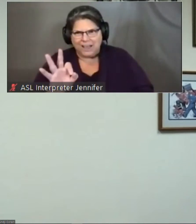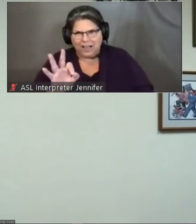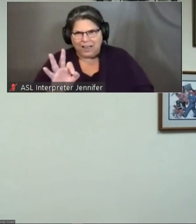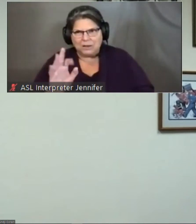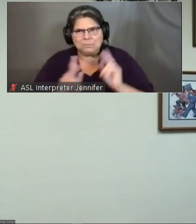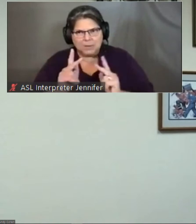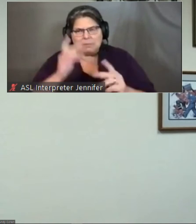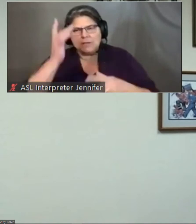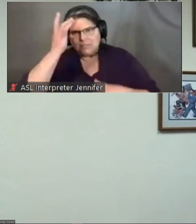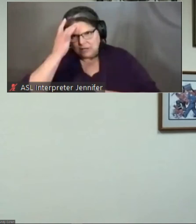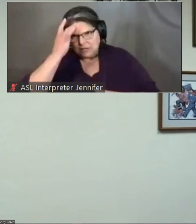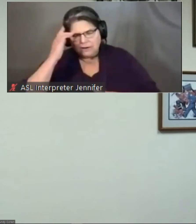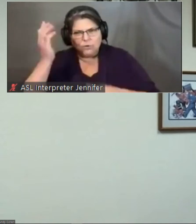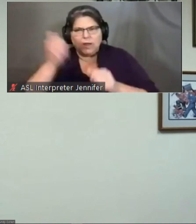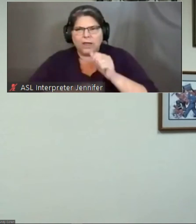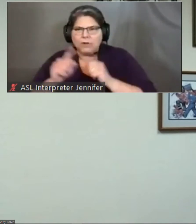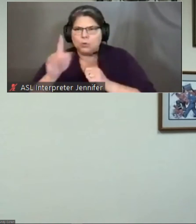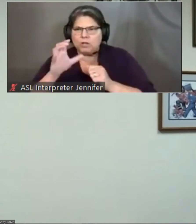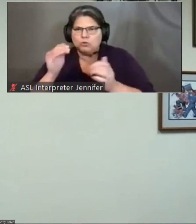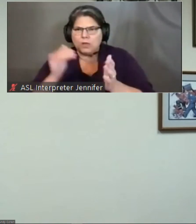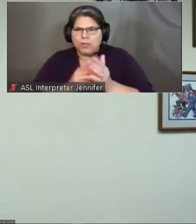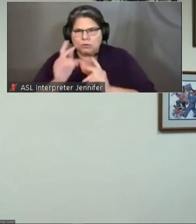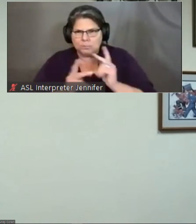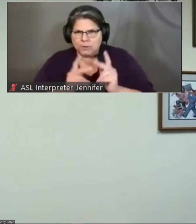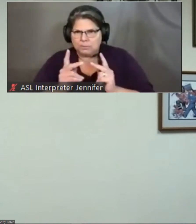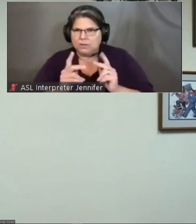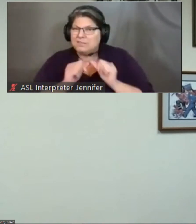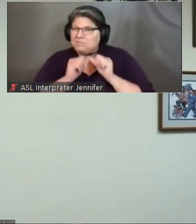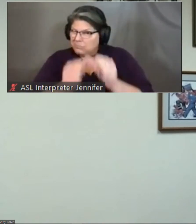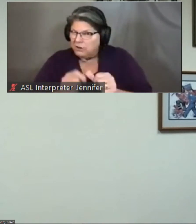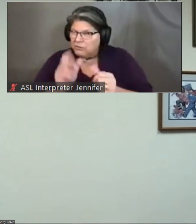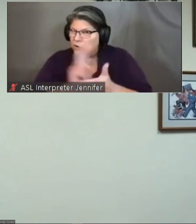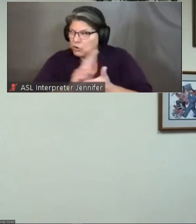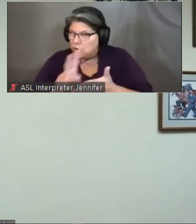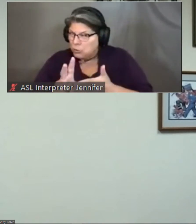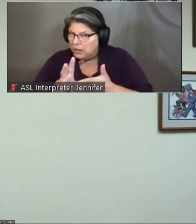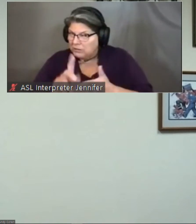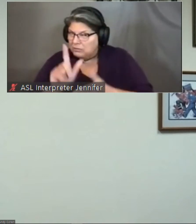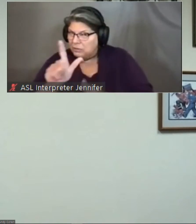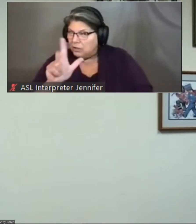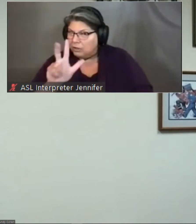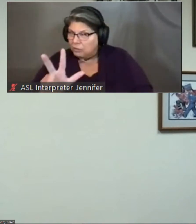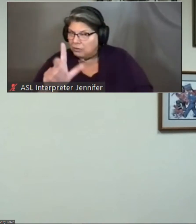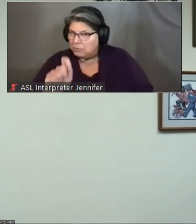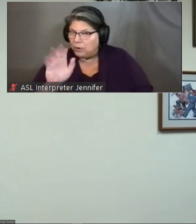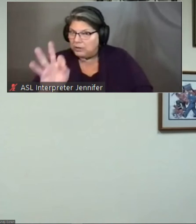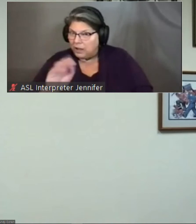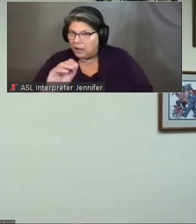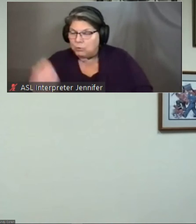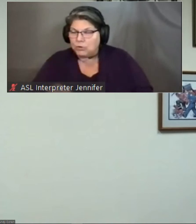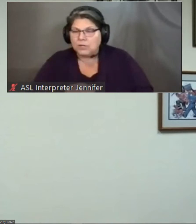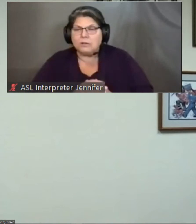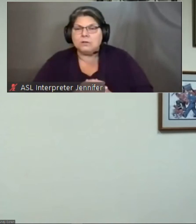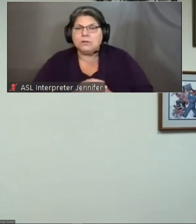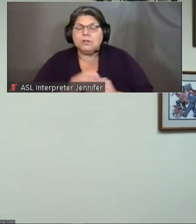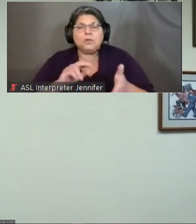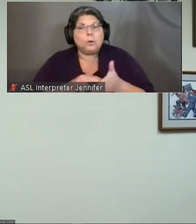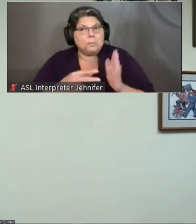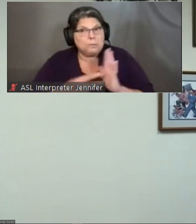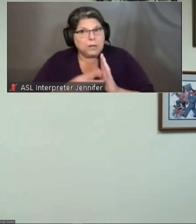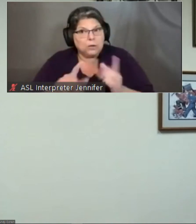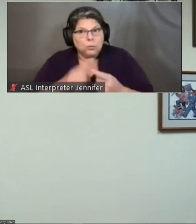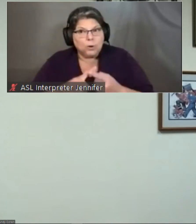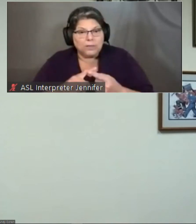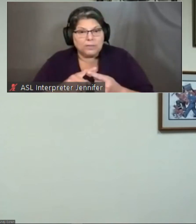per 100,000 for 2 weeks. Potentially, when the state has distributed their 4 million